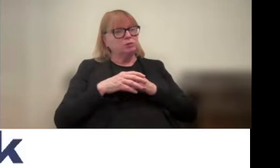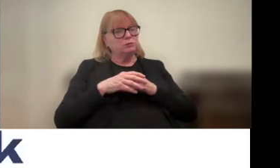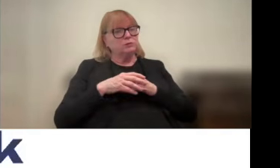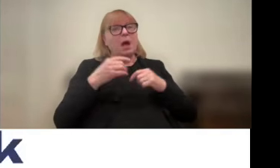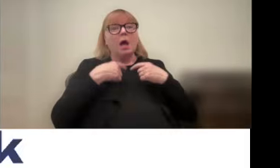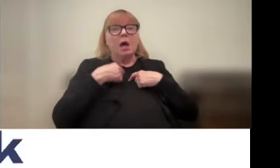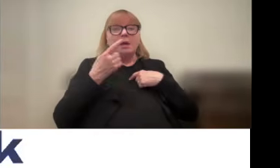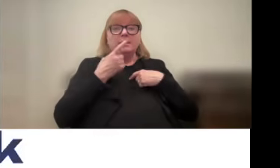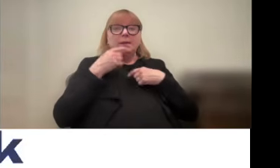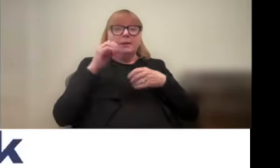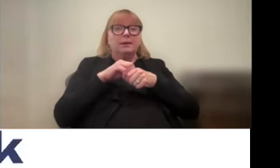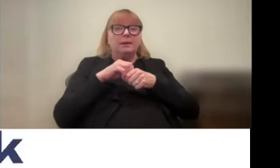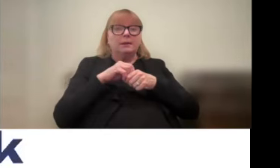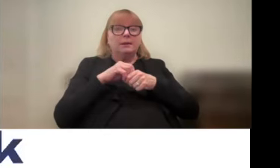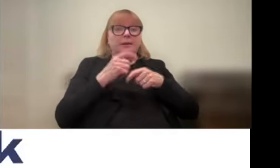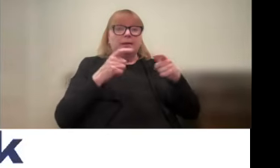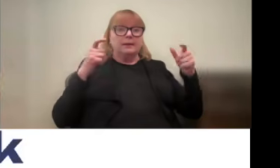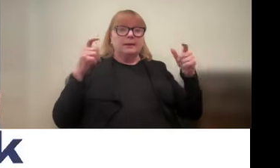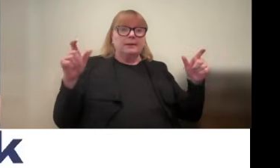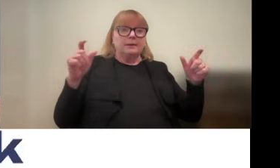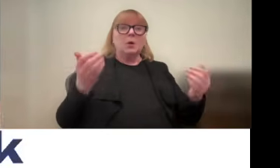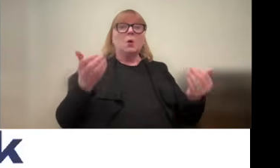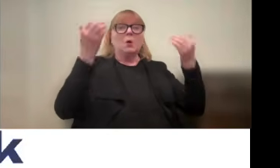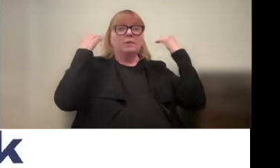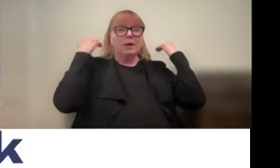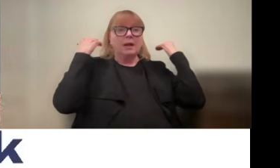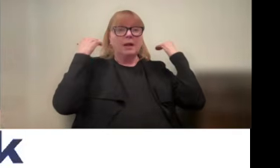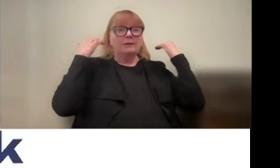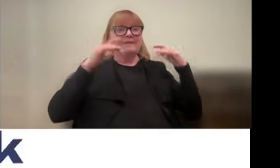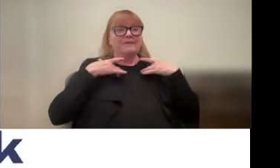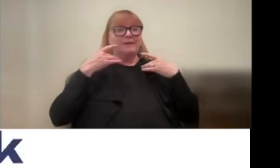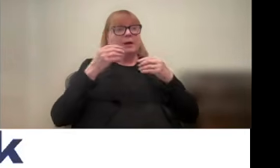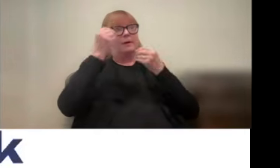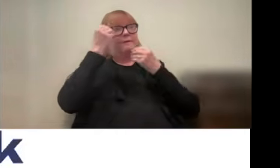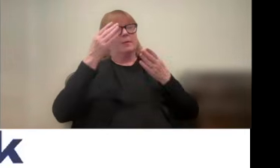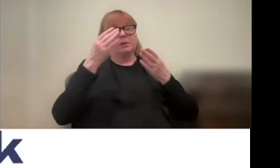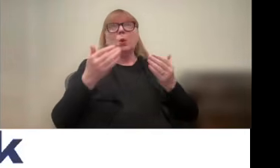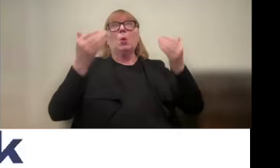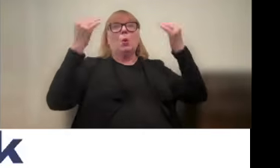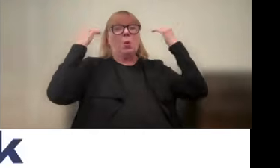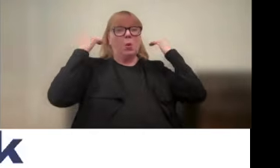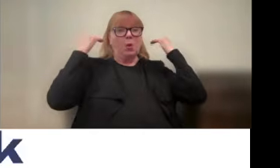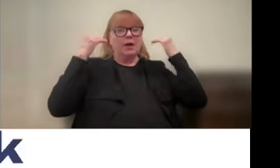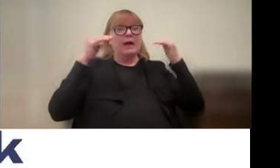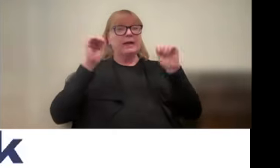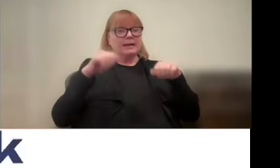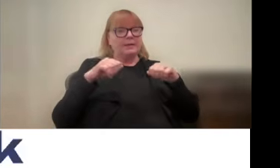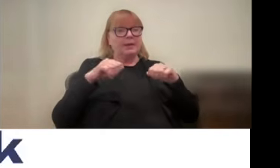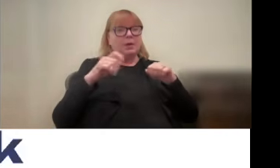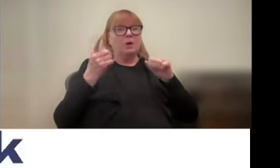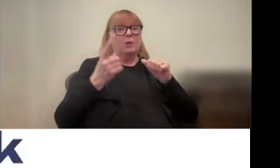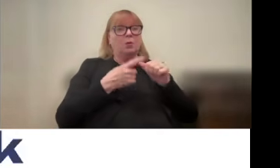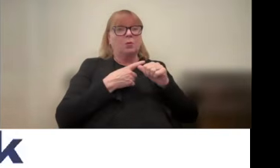would say in the massive, overwhelmed feeling of information overload can be the